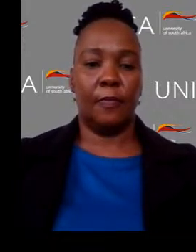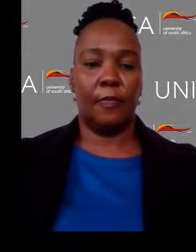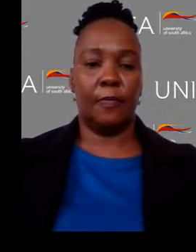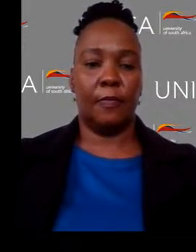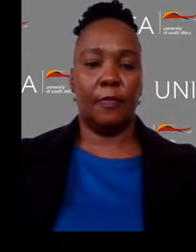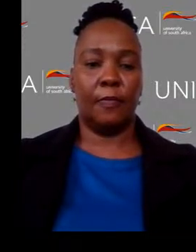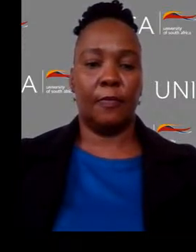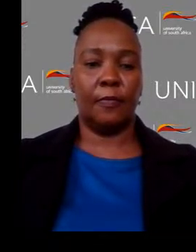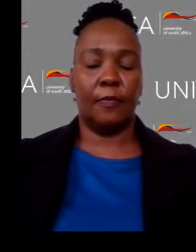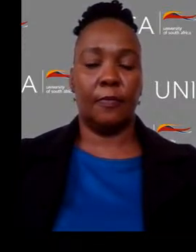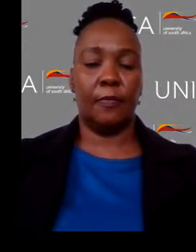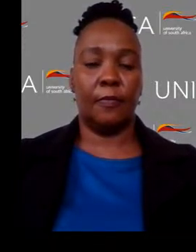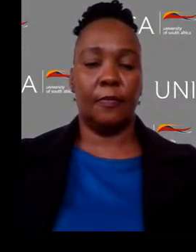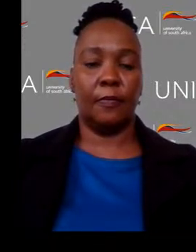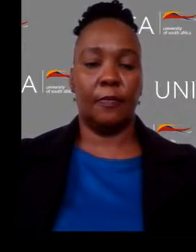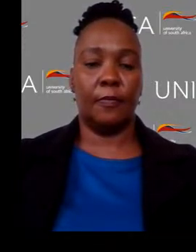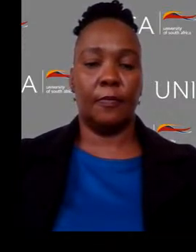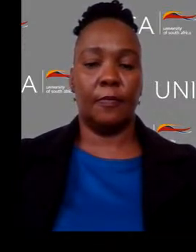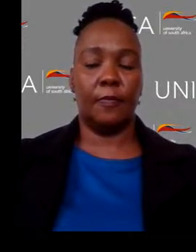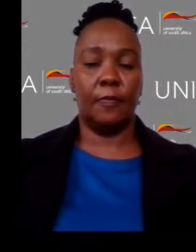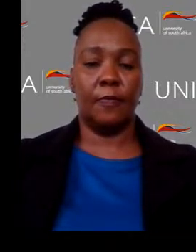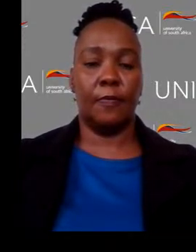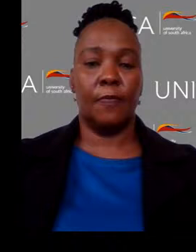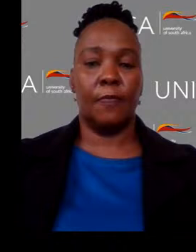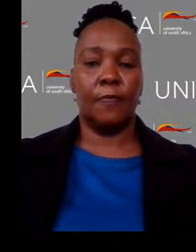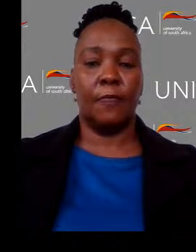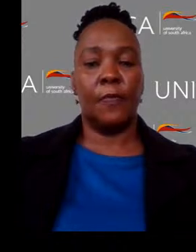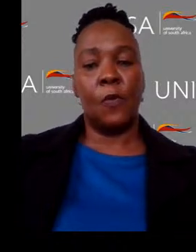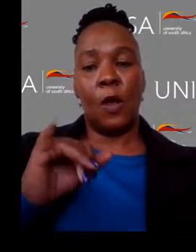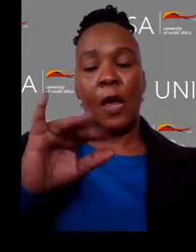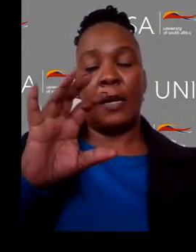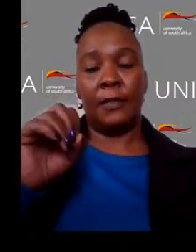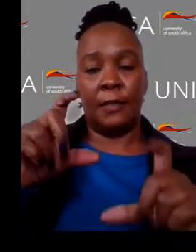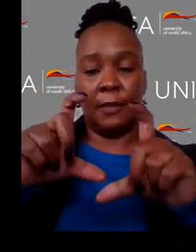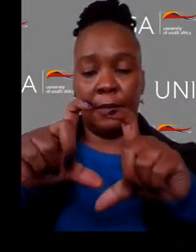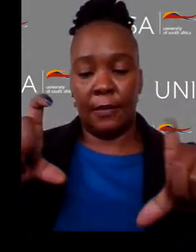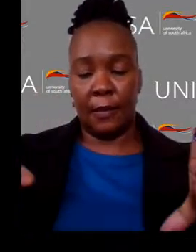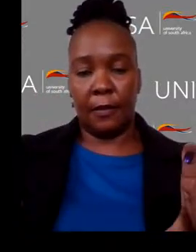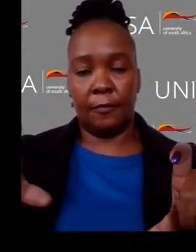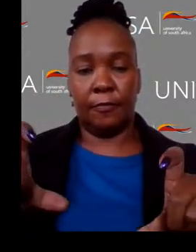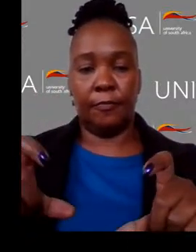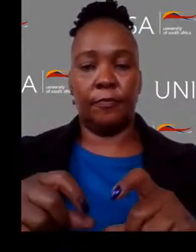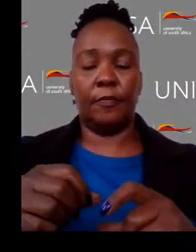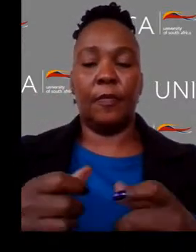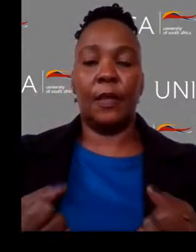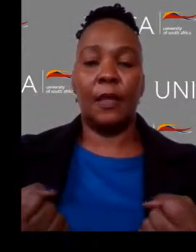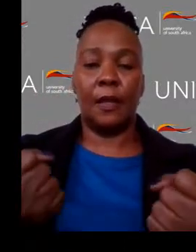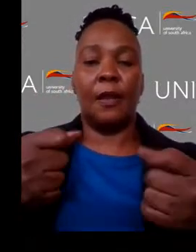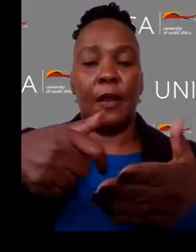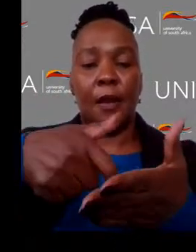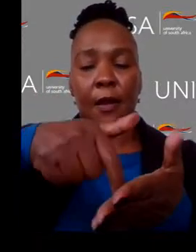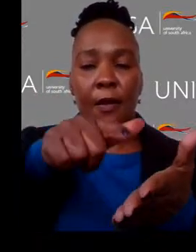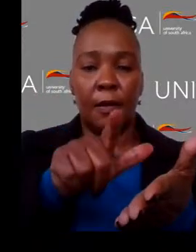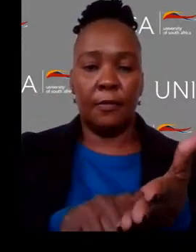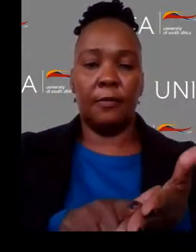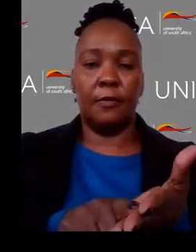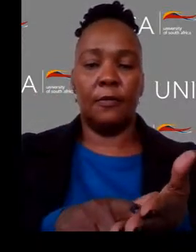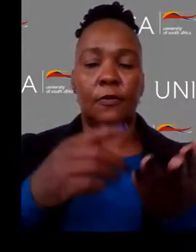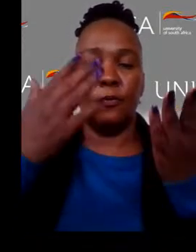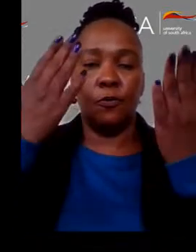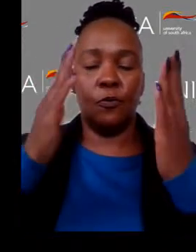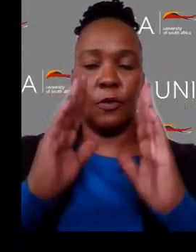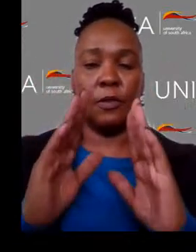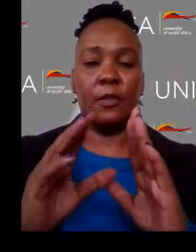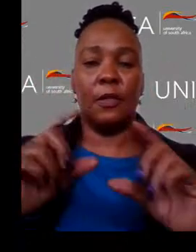You need to capture your ID card. So this time you have your ID ready, your driver's license, or if you've got a UNISA access card, you